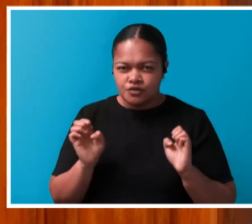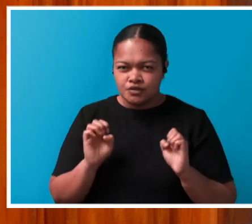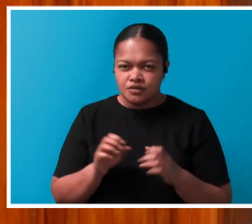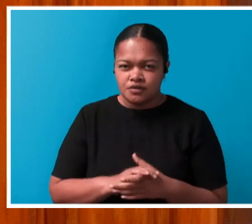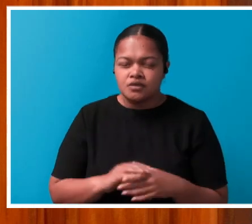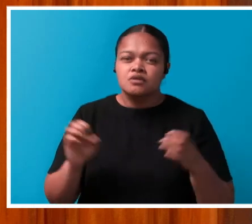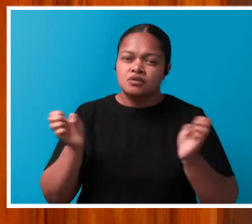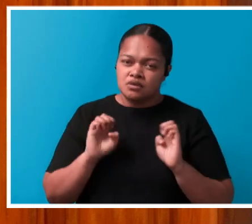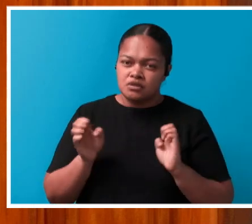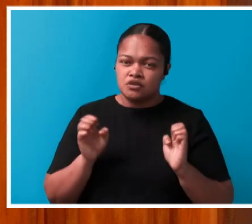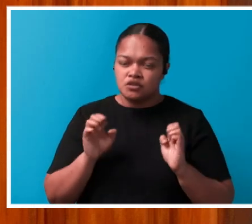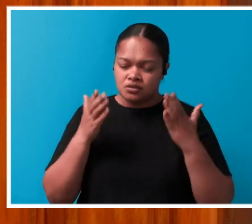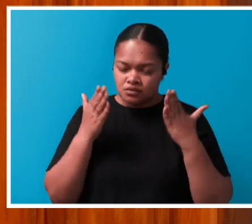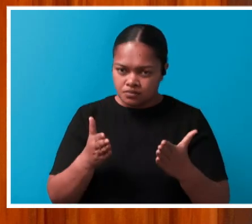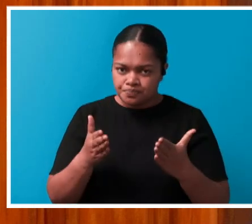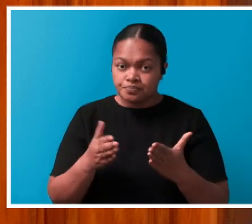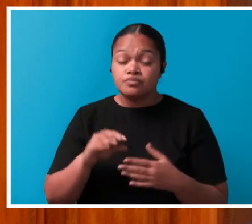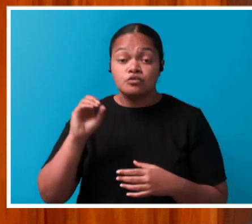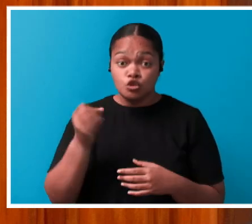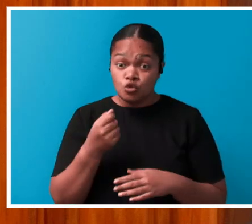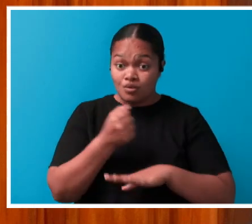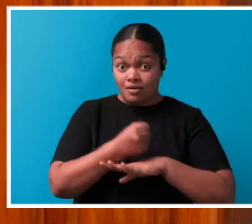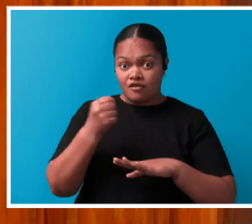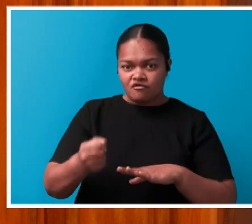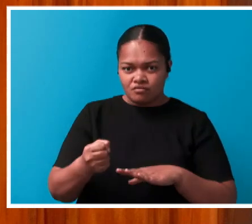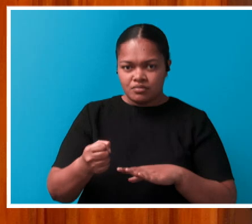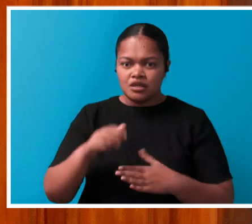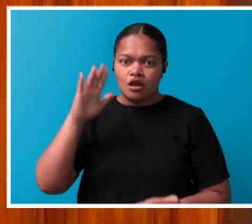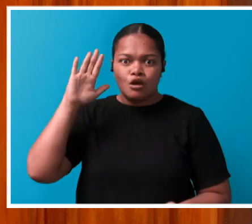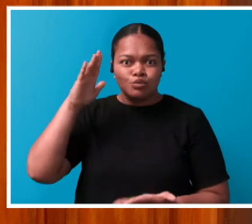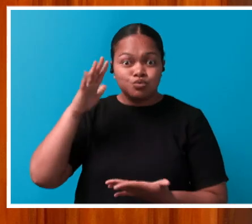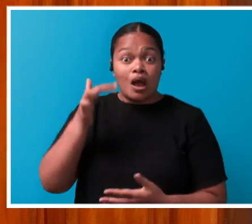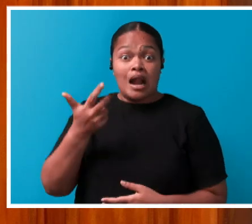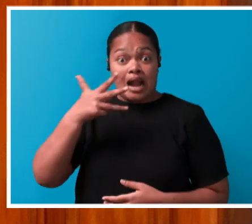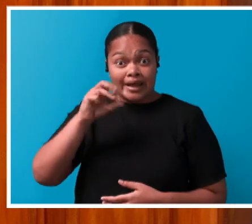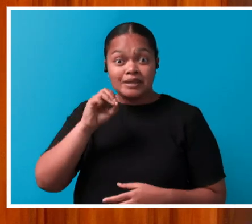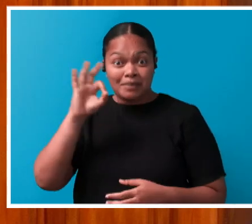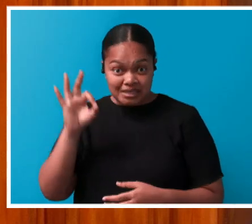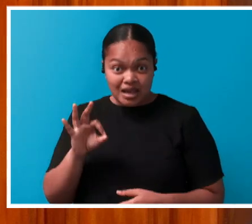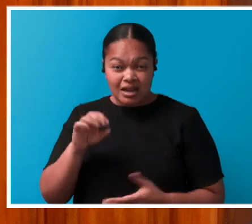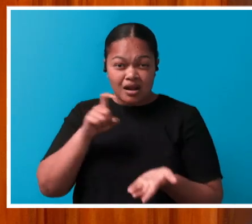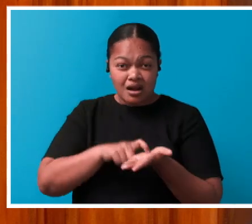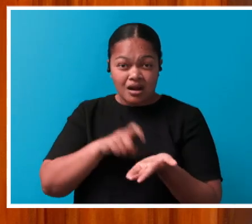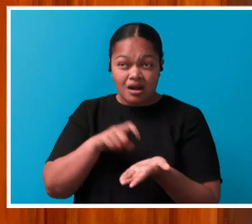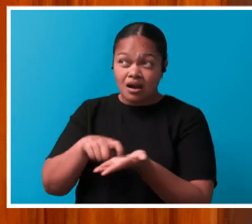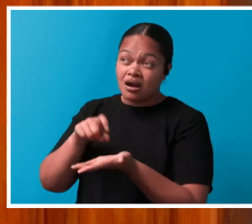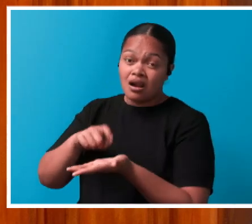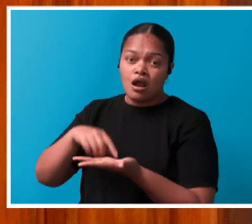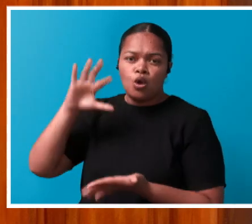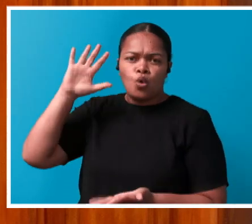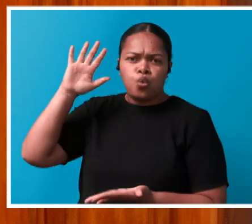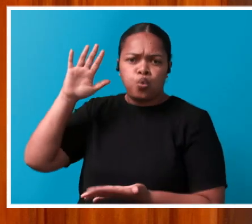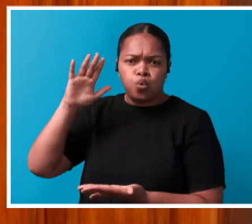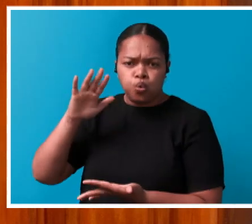action. The coalition government has reduced national debt level from 90% to 79.4% in the